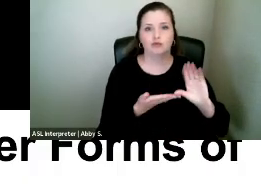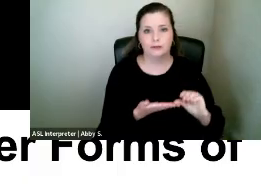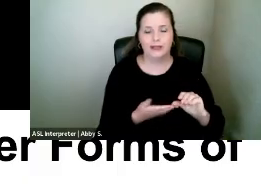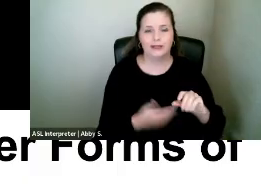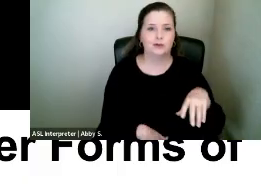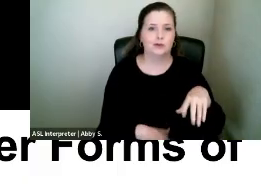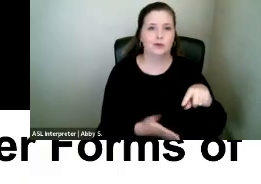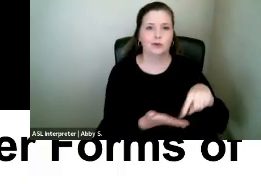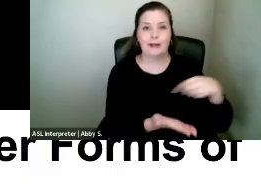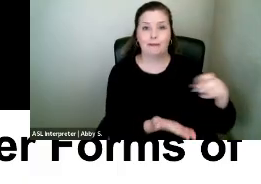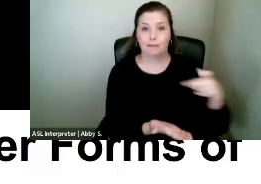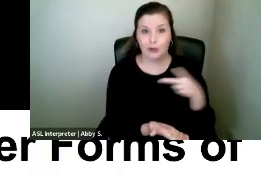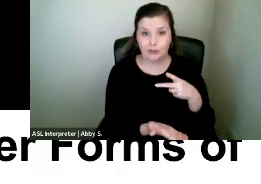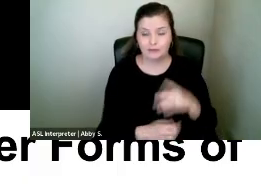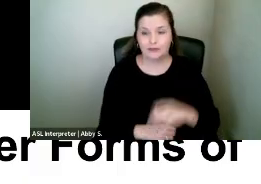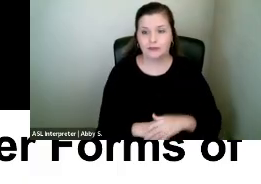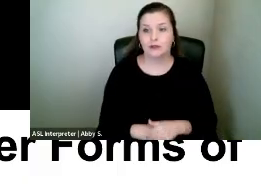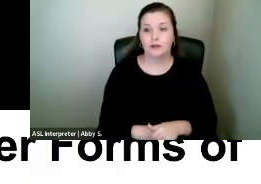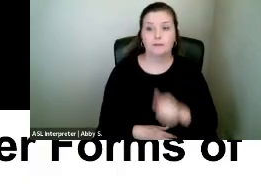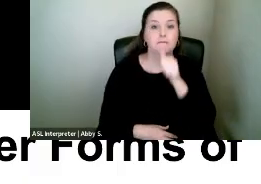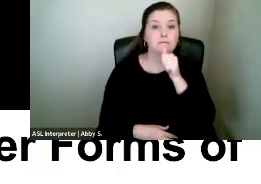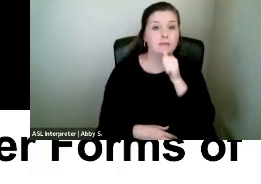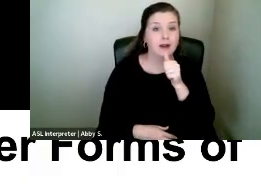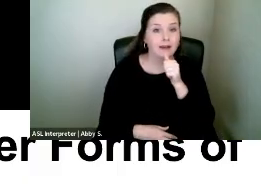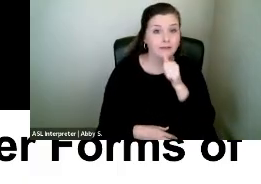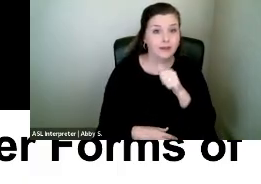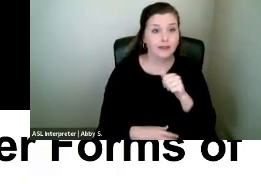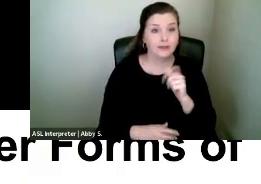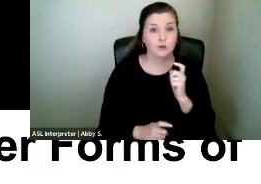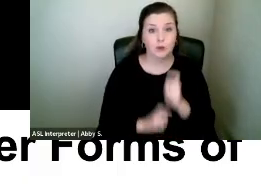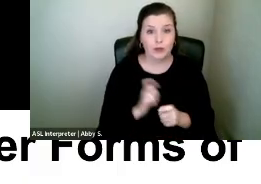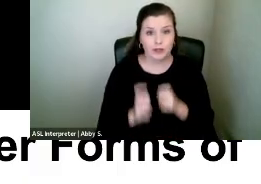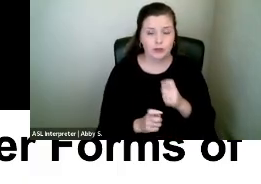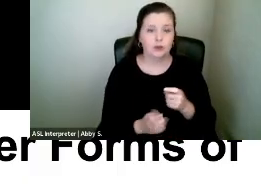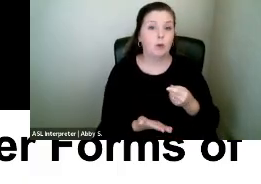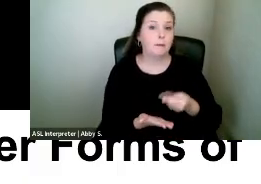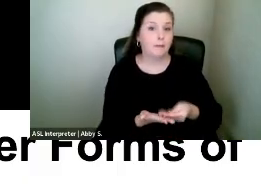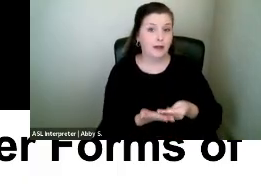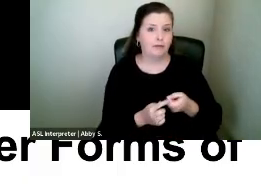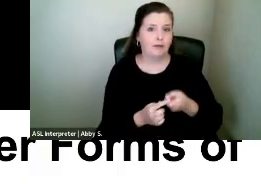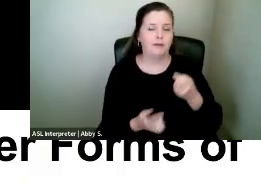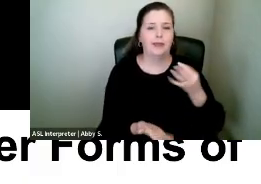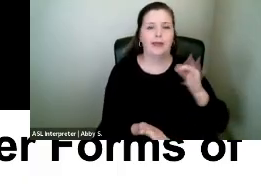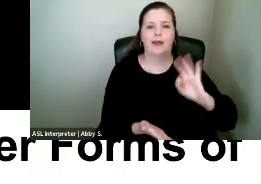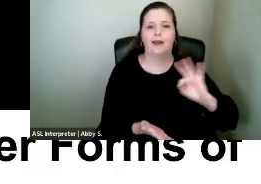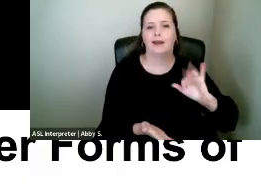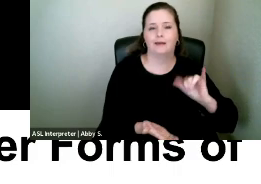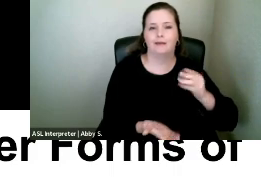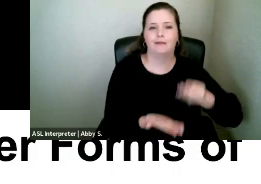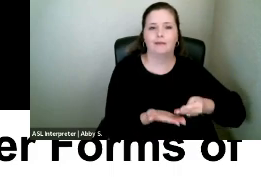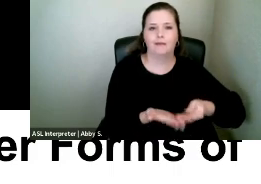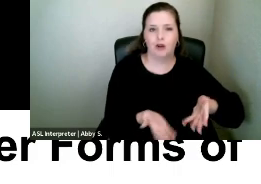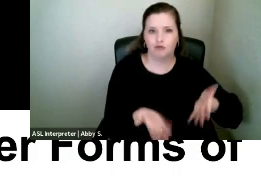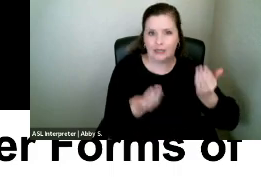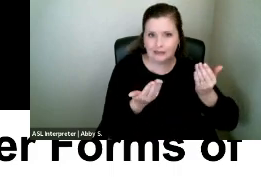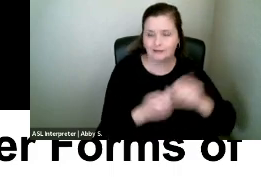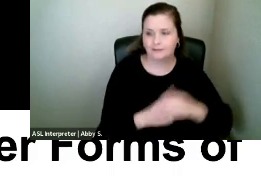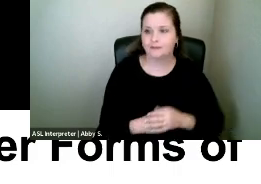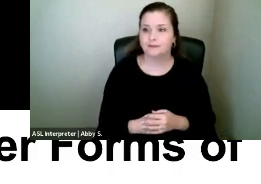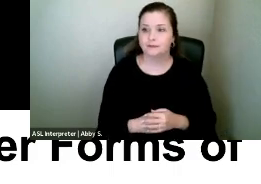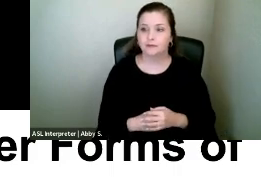or any private donations or money from fundraising. So here are some important